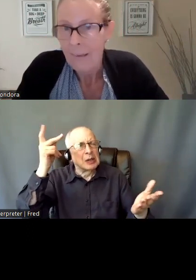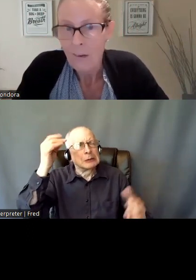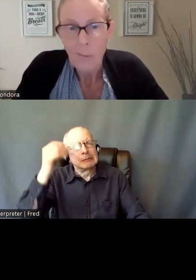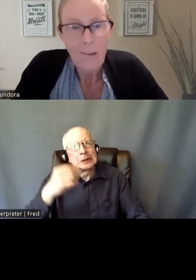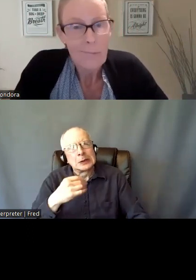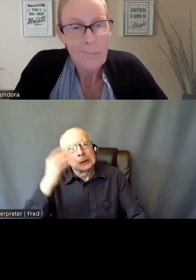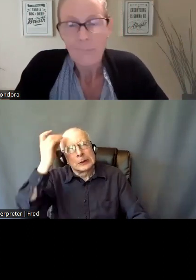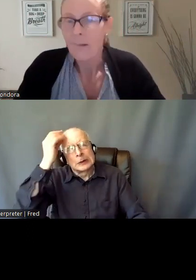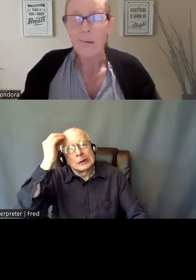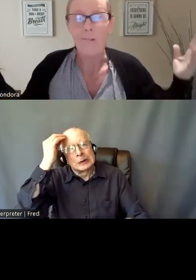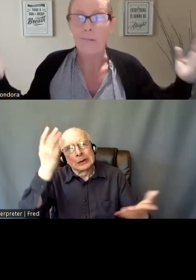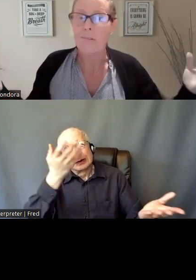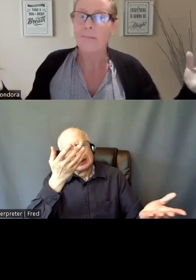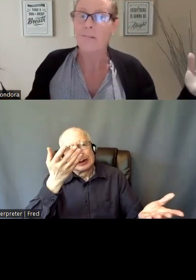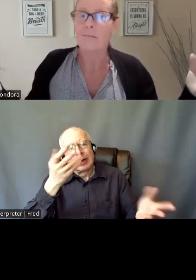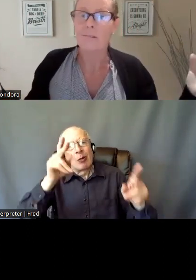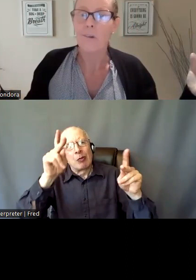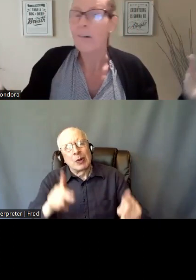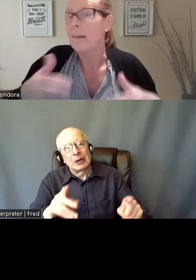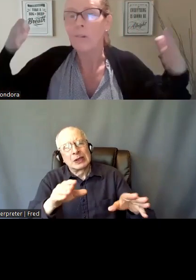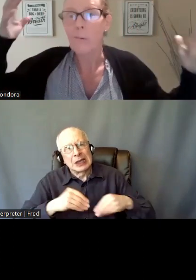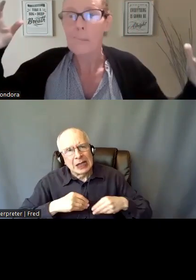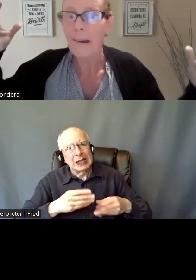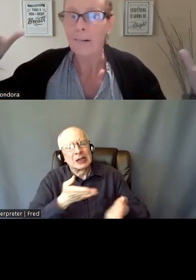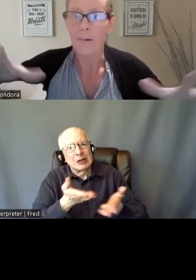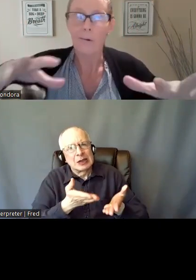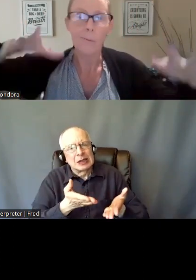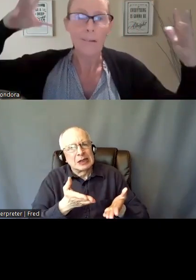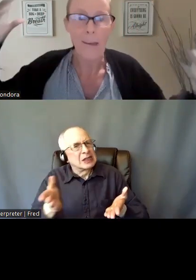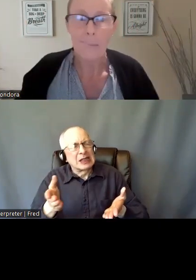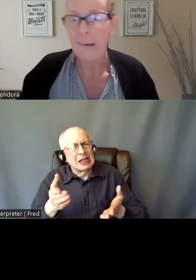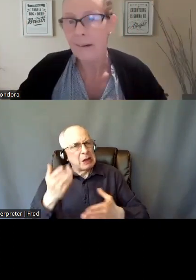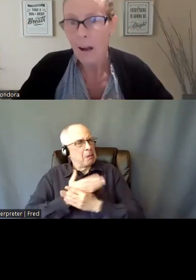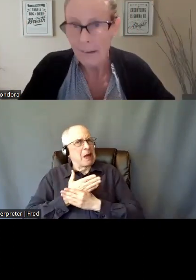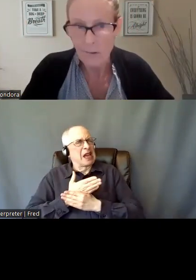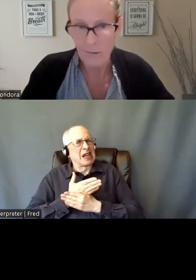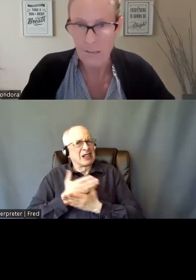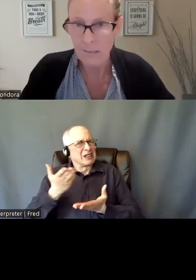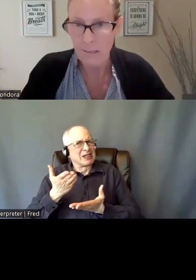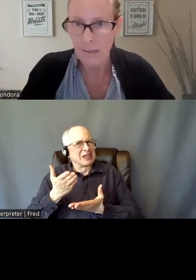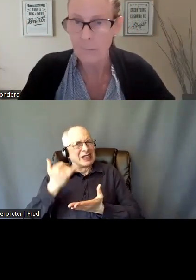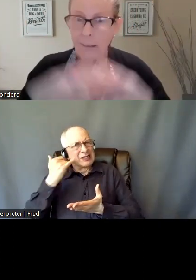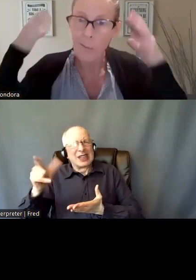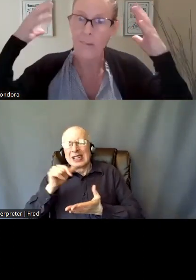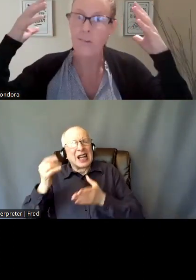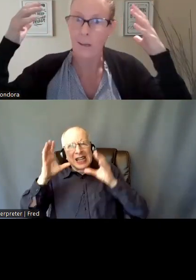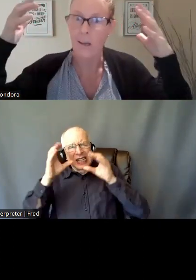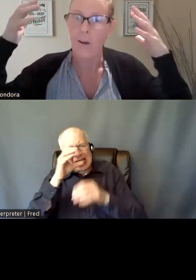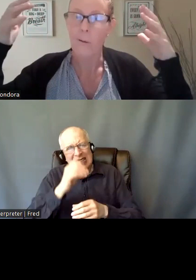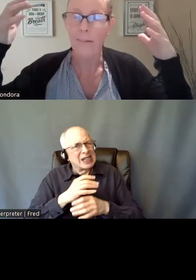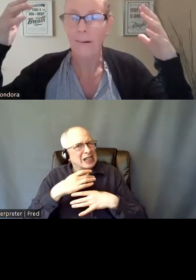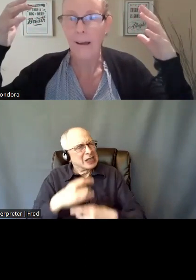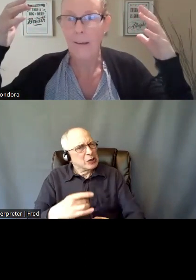wondering, if a person receiving services, are they too impaired? Or what if they appear uninterested? And really